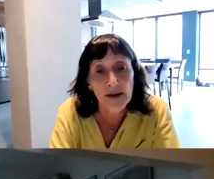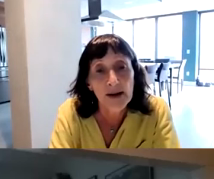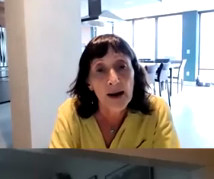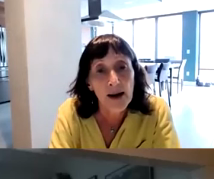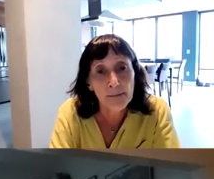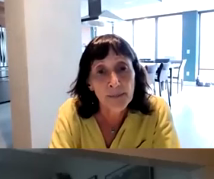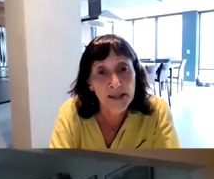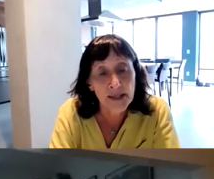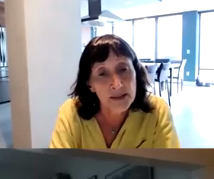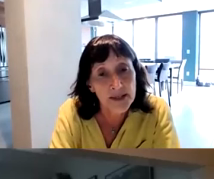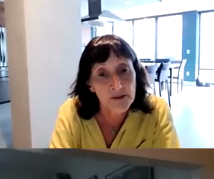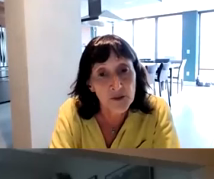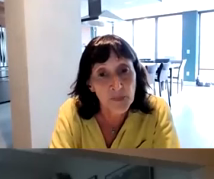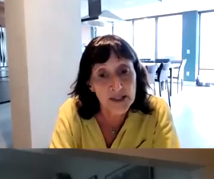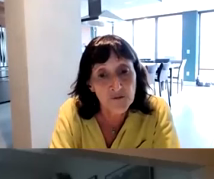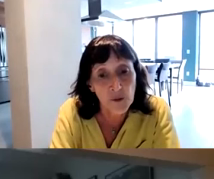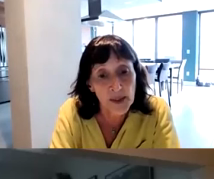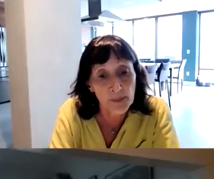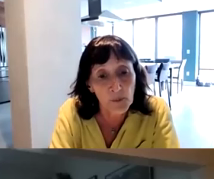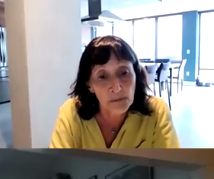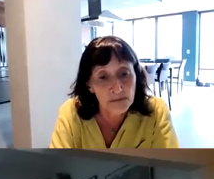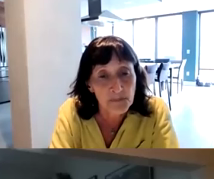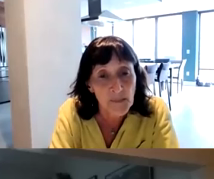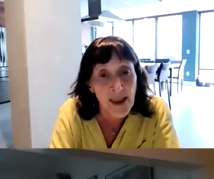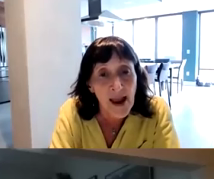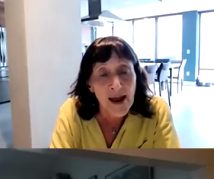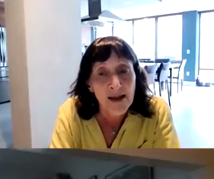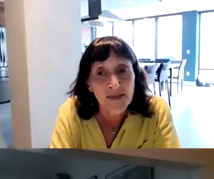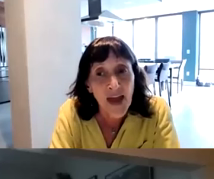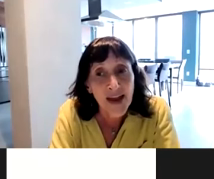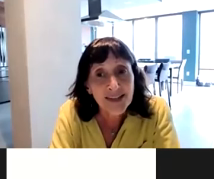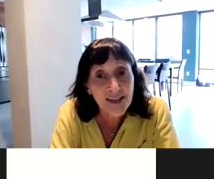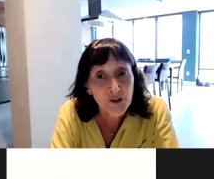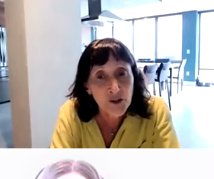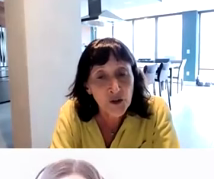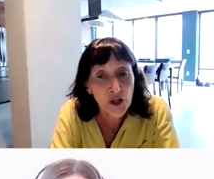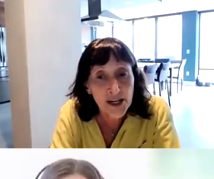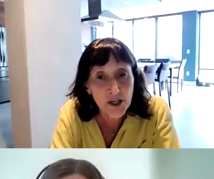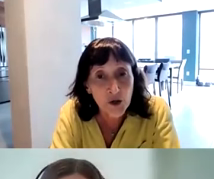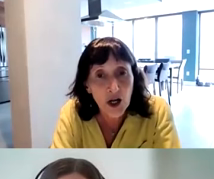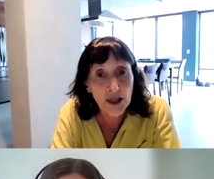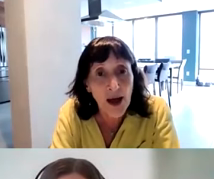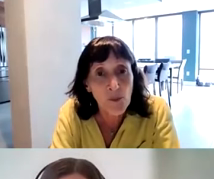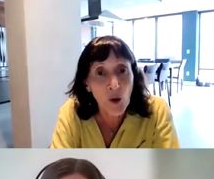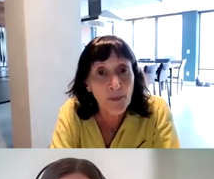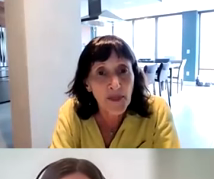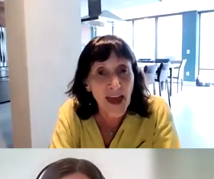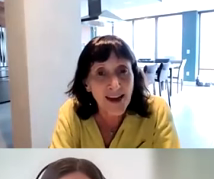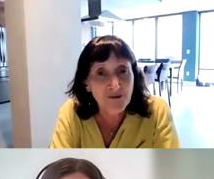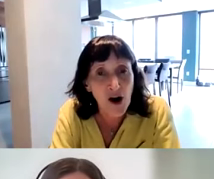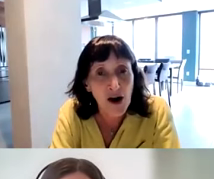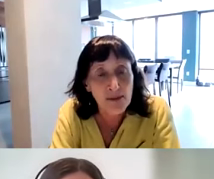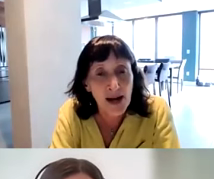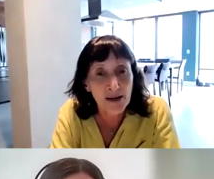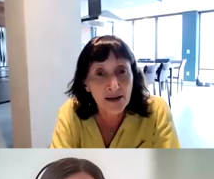of making a safe space for people. Thanks, and you're gonna hear a lot more about